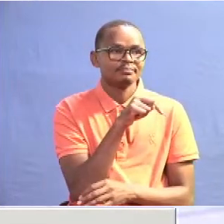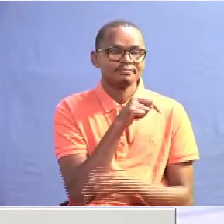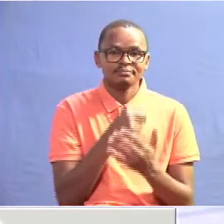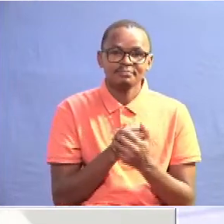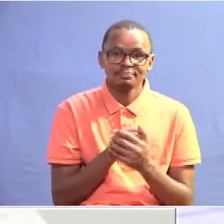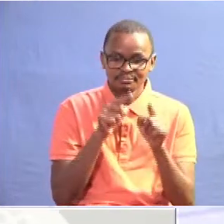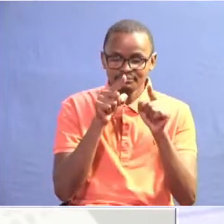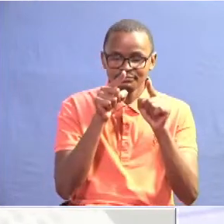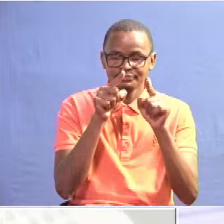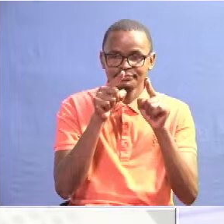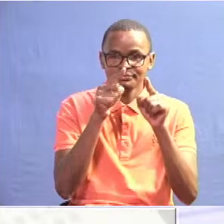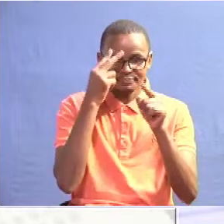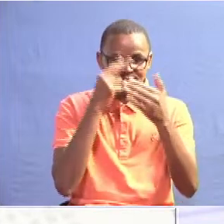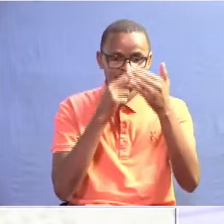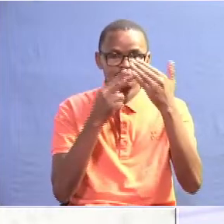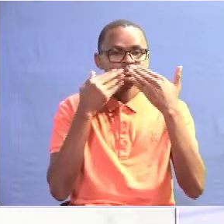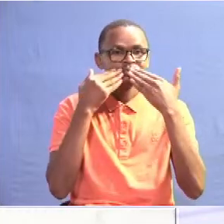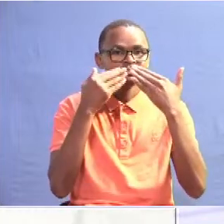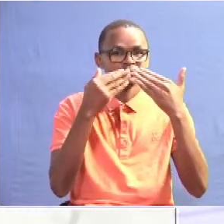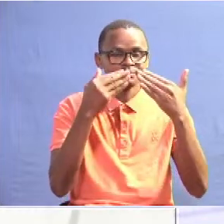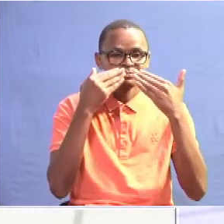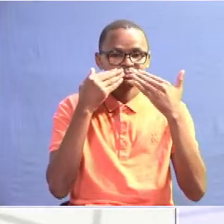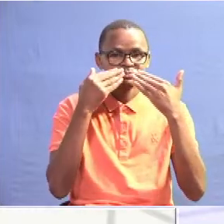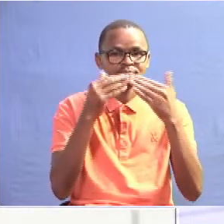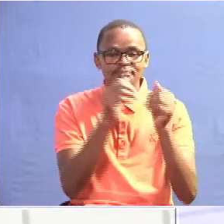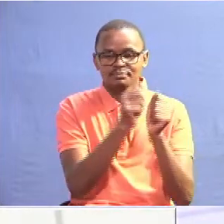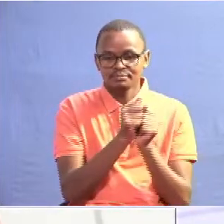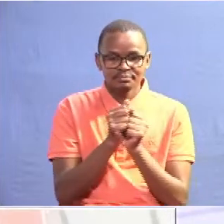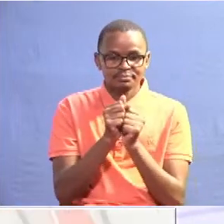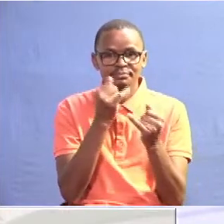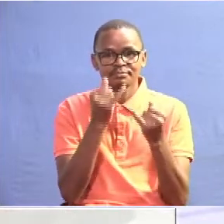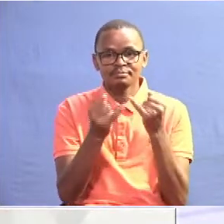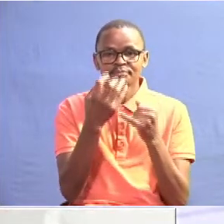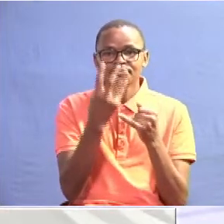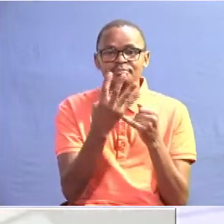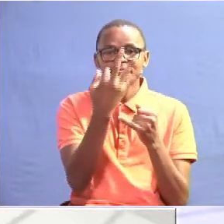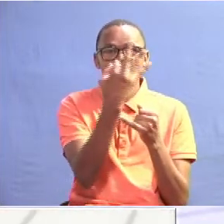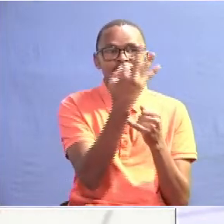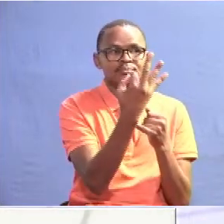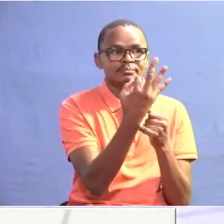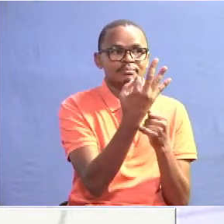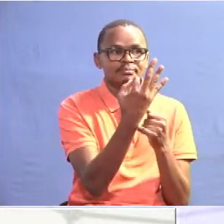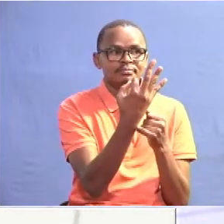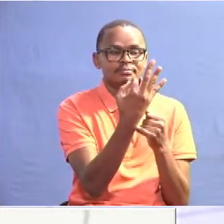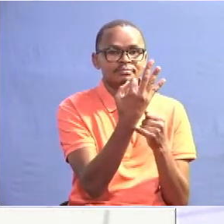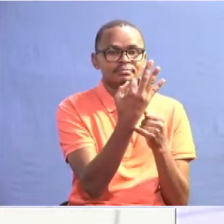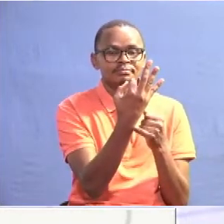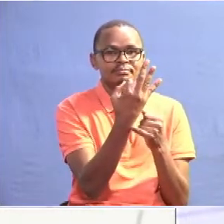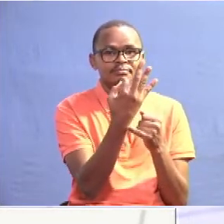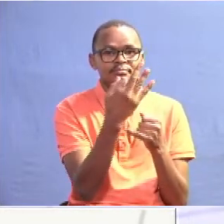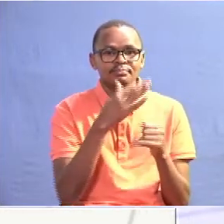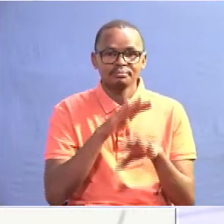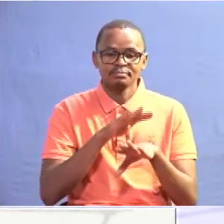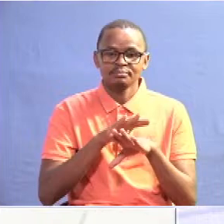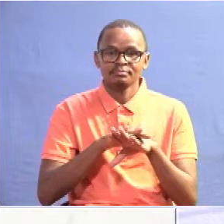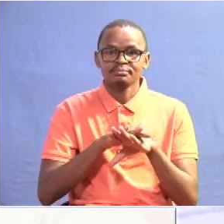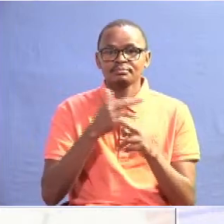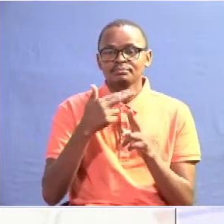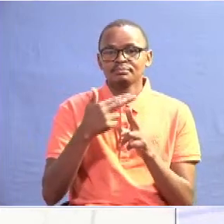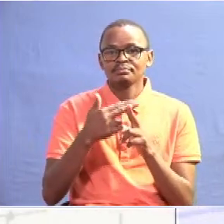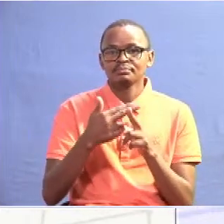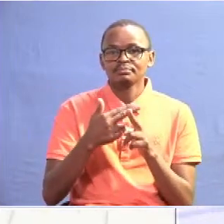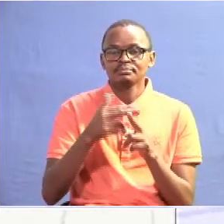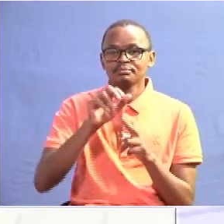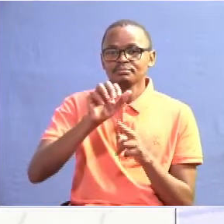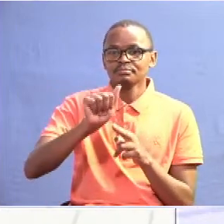to you, our esteemed viewers, thank you so much for keeping us company in the last 43 minutes or so. My good name is Auma